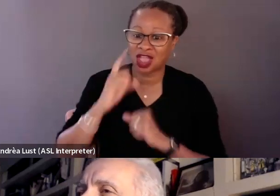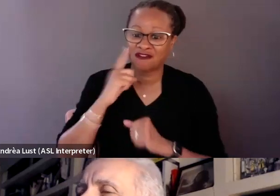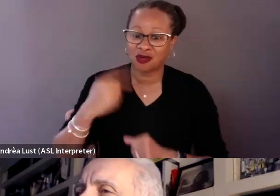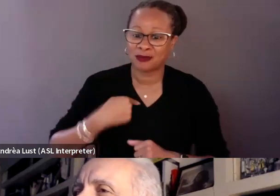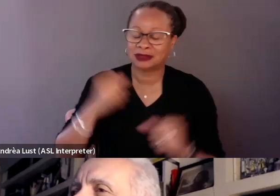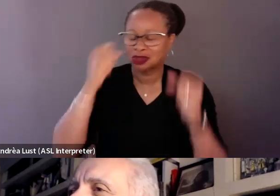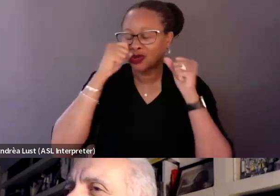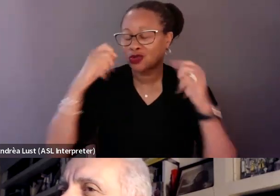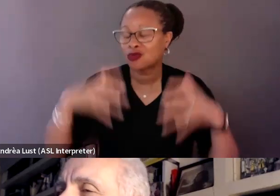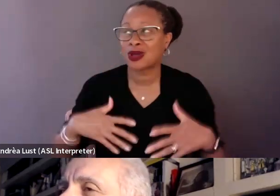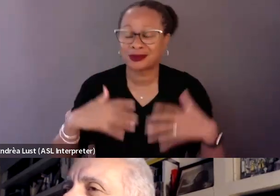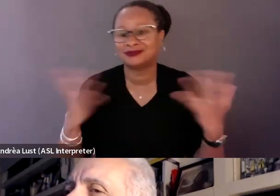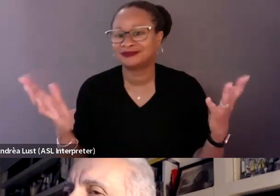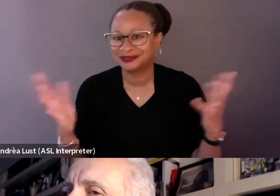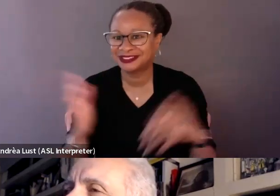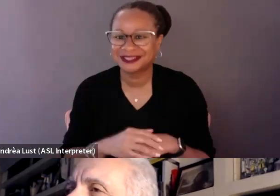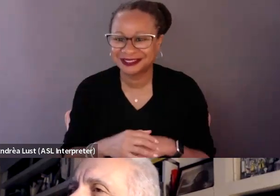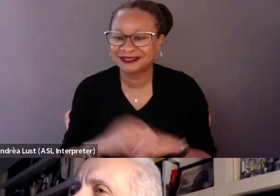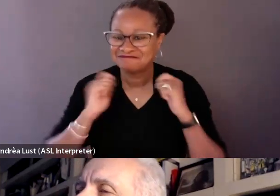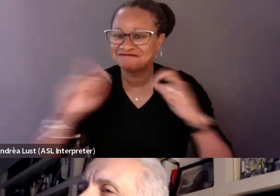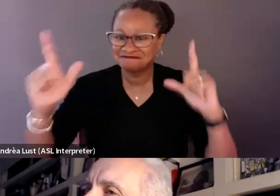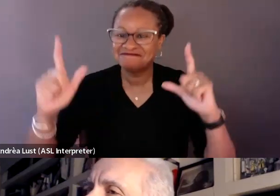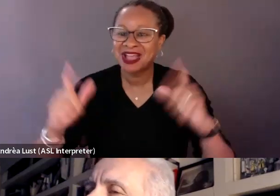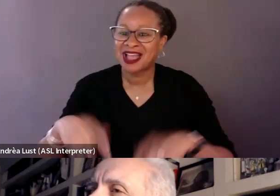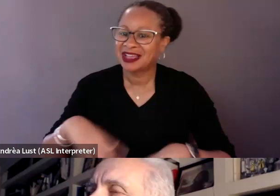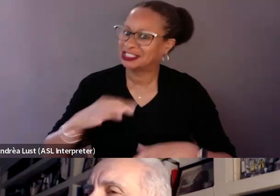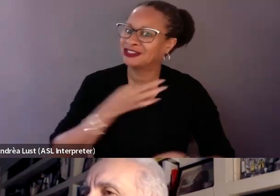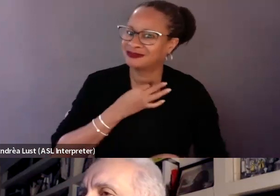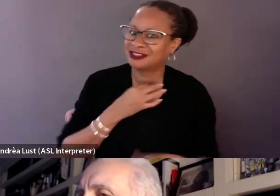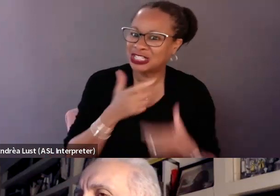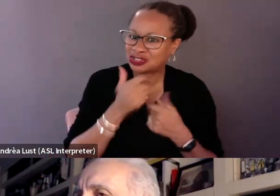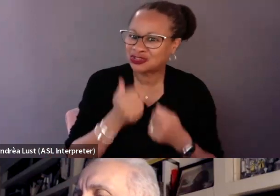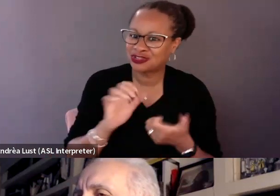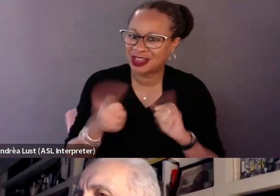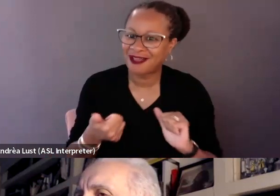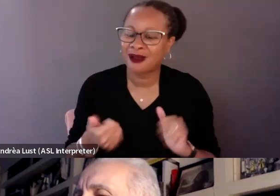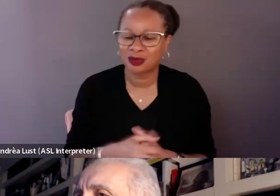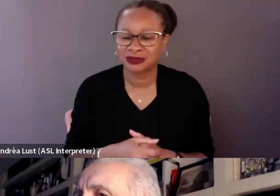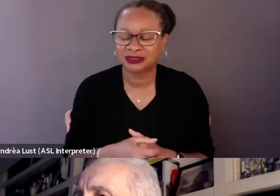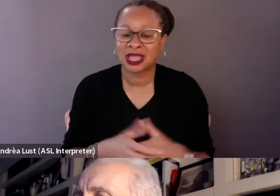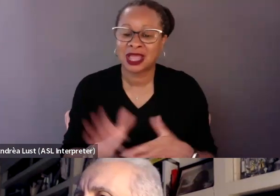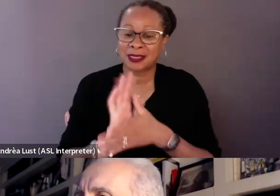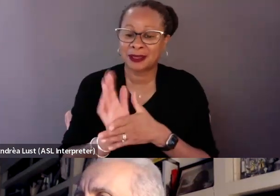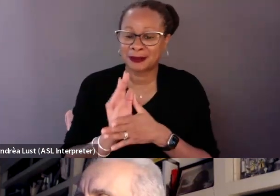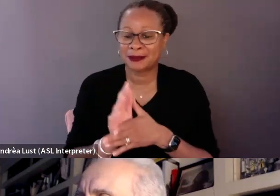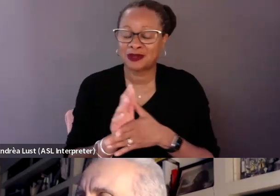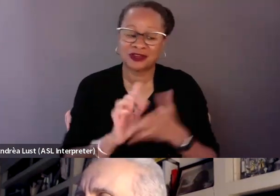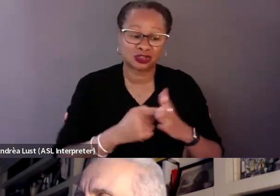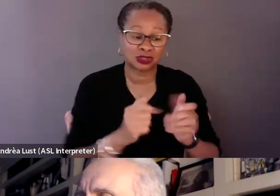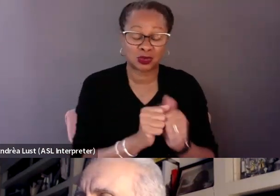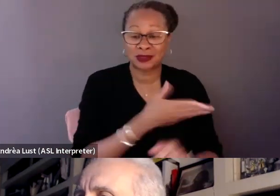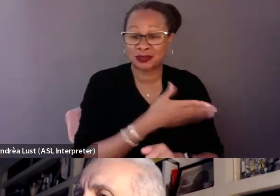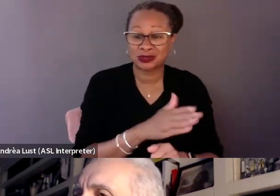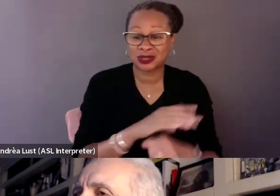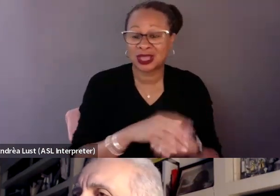an incredible surprise too. It's curious the way that this movie is about music, but there is